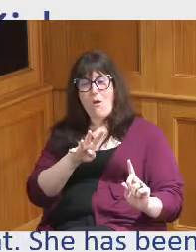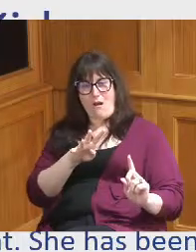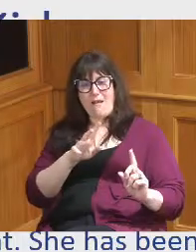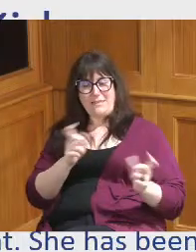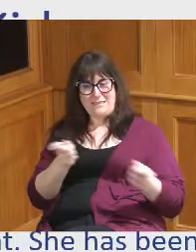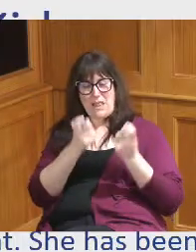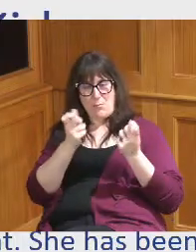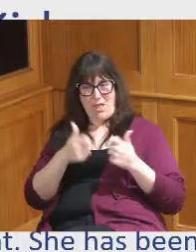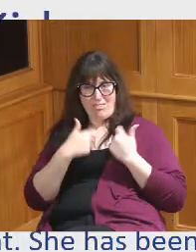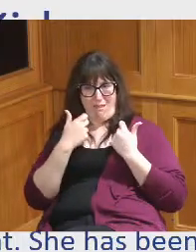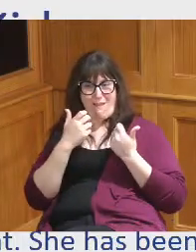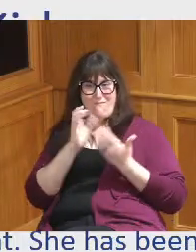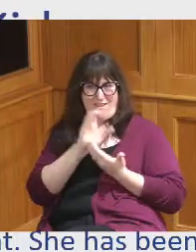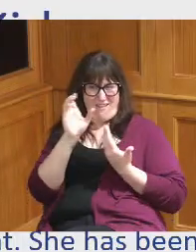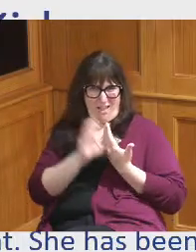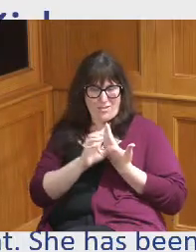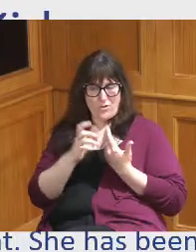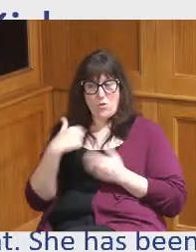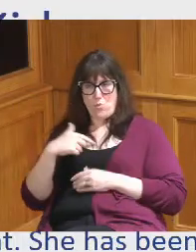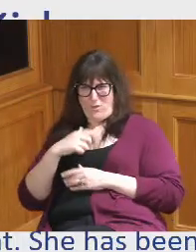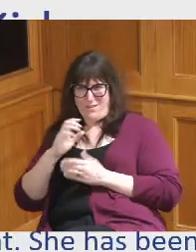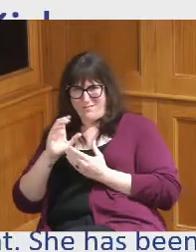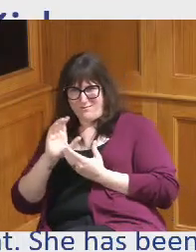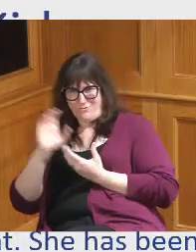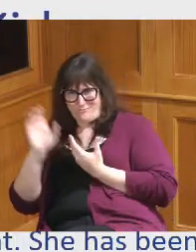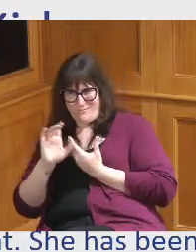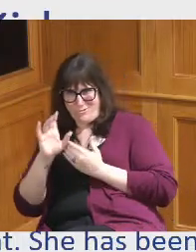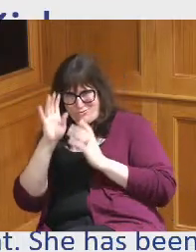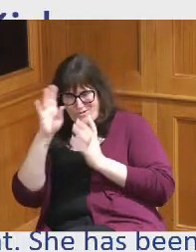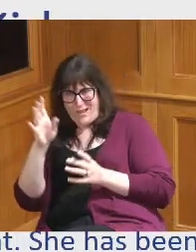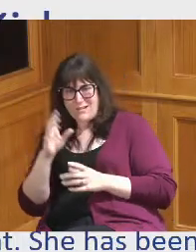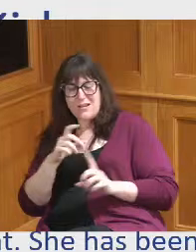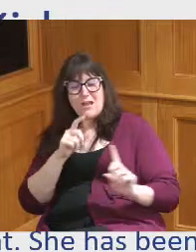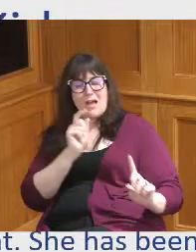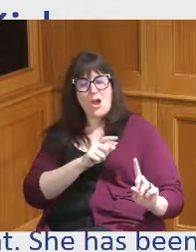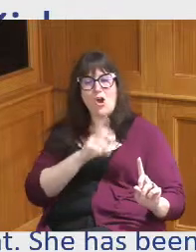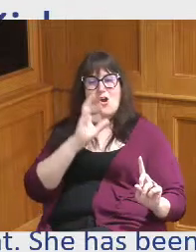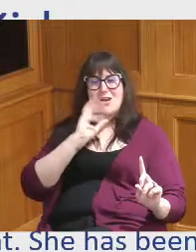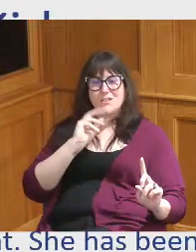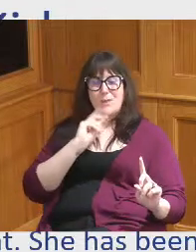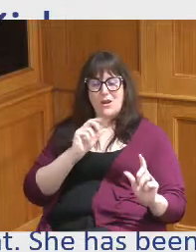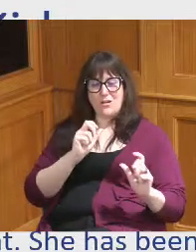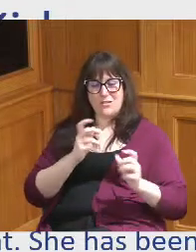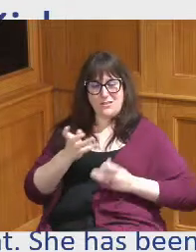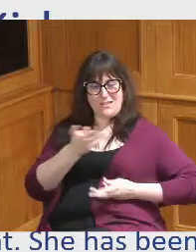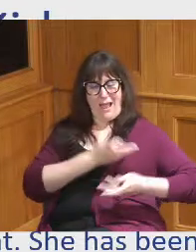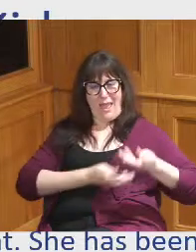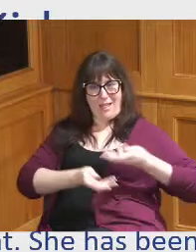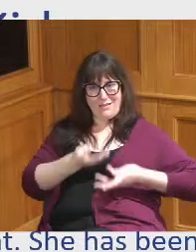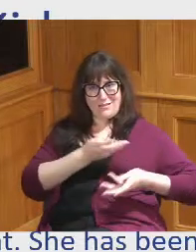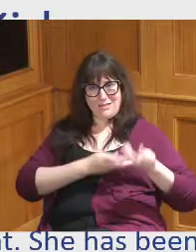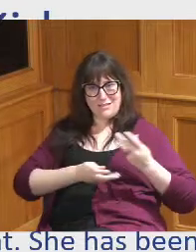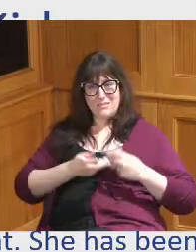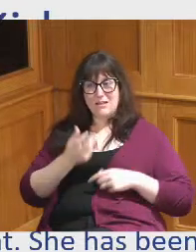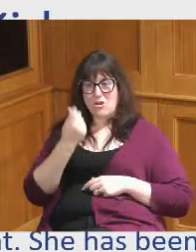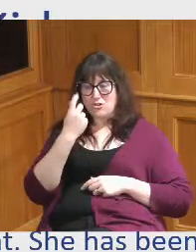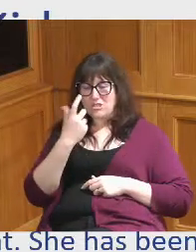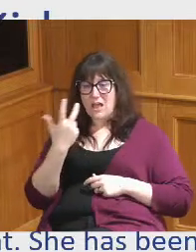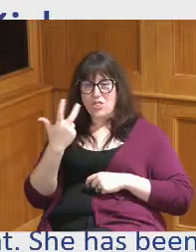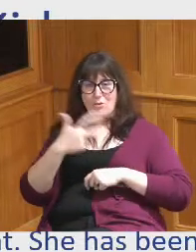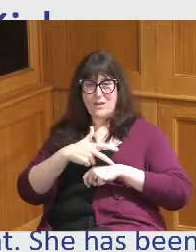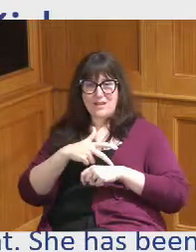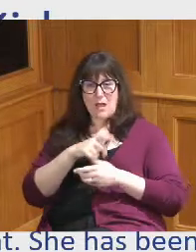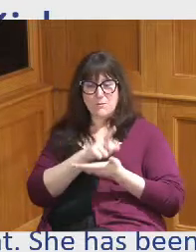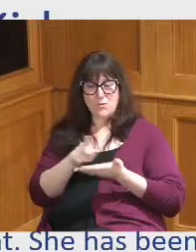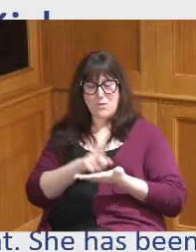Hope creates. And she shared her experience with dialysis is that 3 times a week for 4